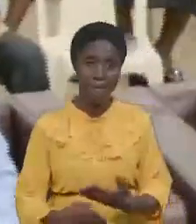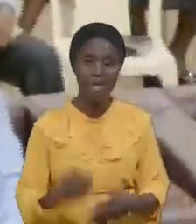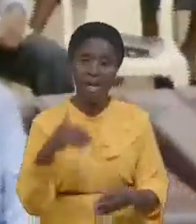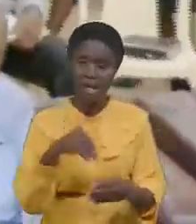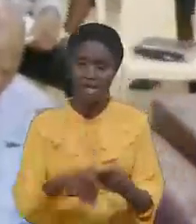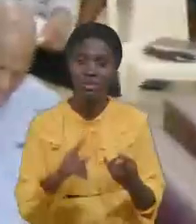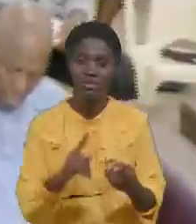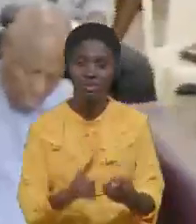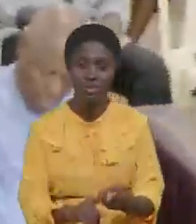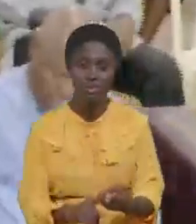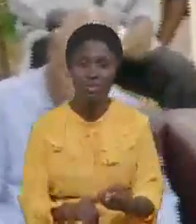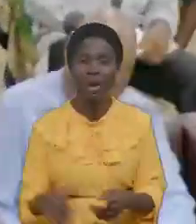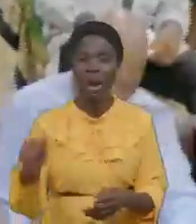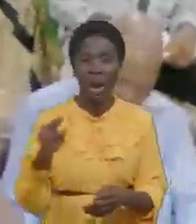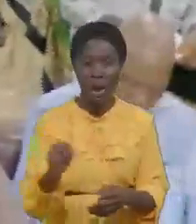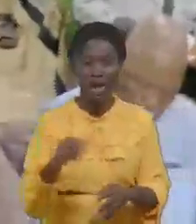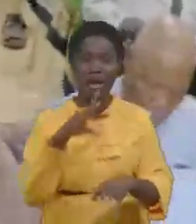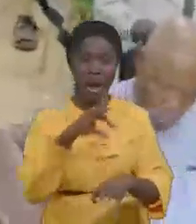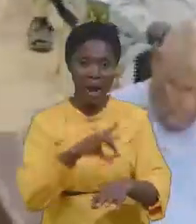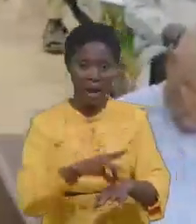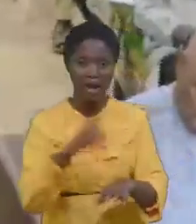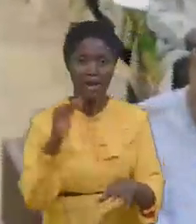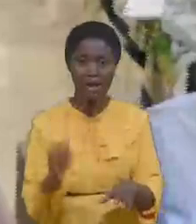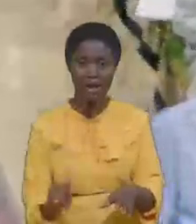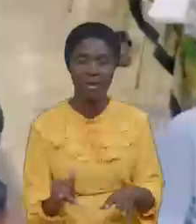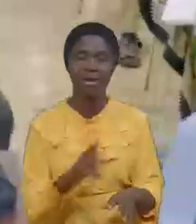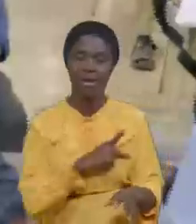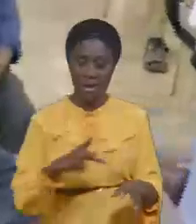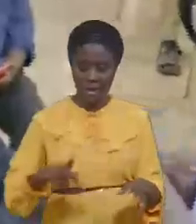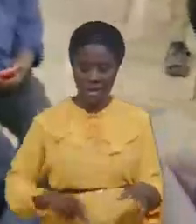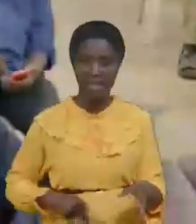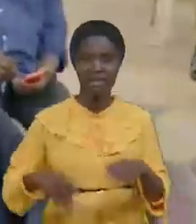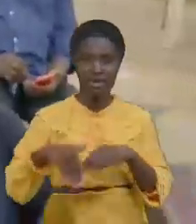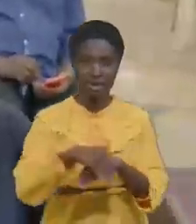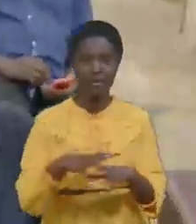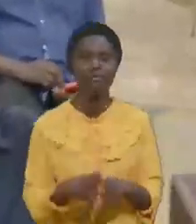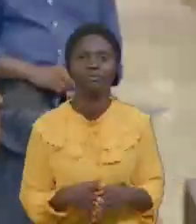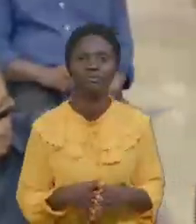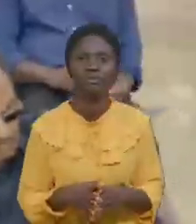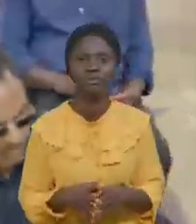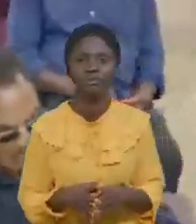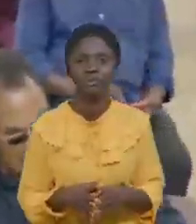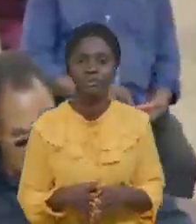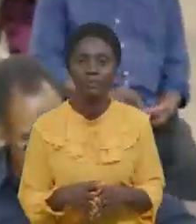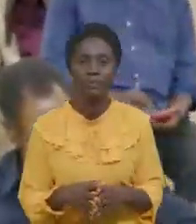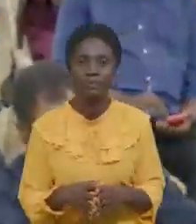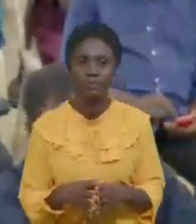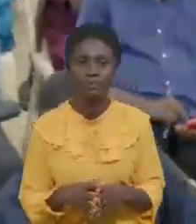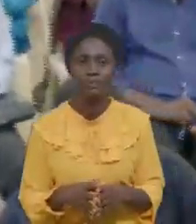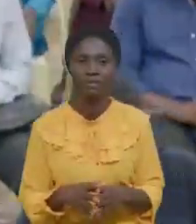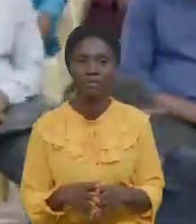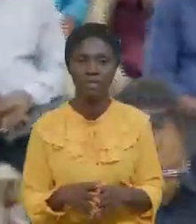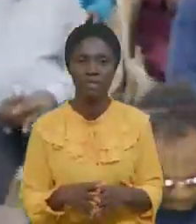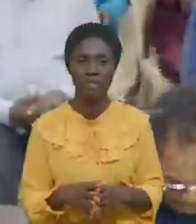into an earthly kingdom. Look at Job there, chapter 14, verse